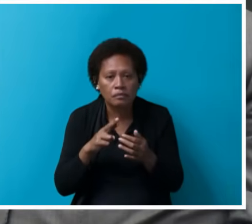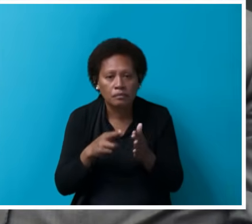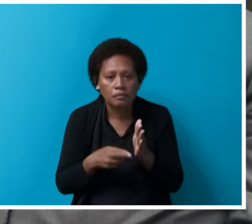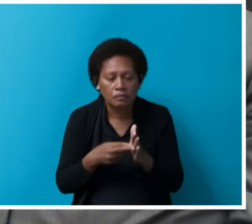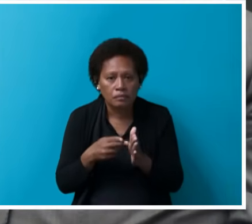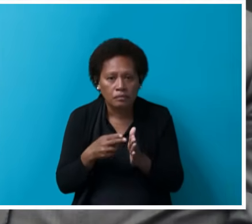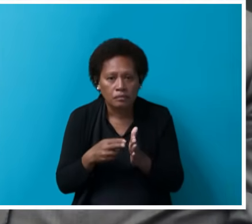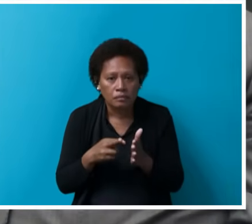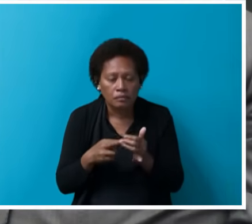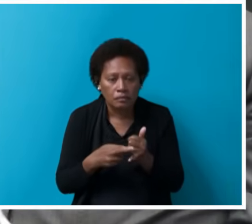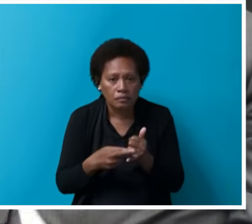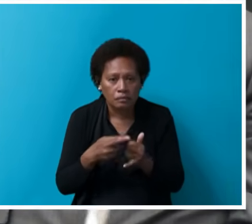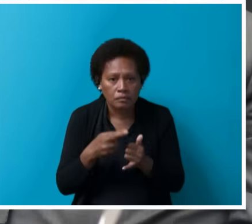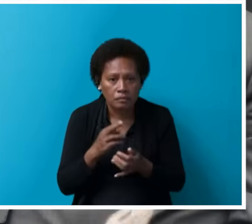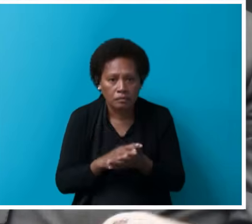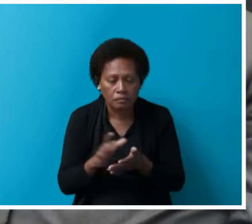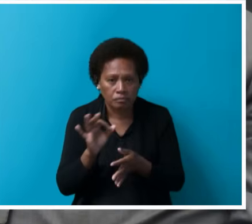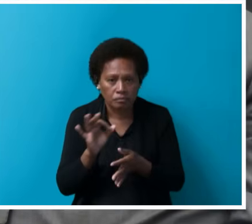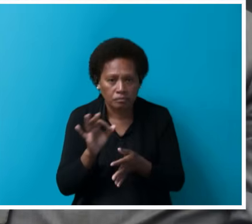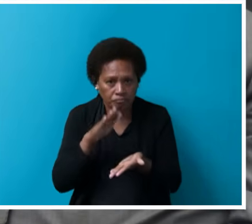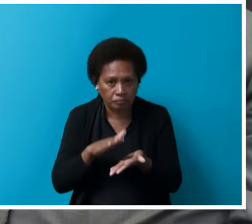raised the income or reduced the income threshold.